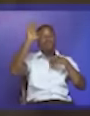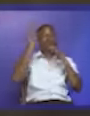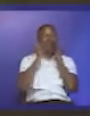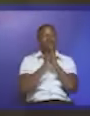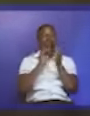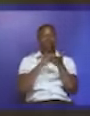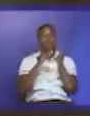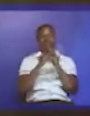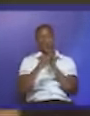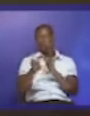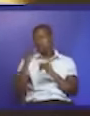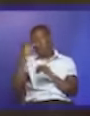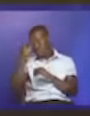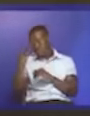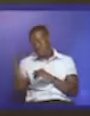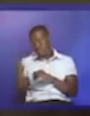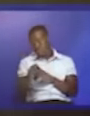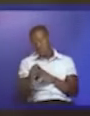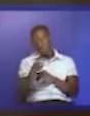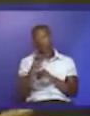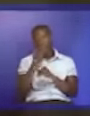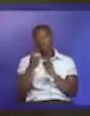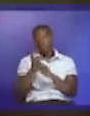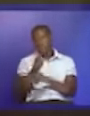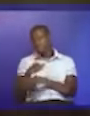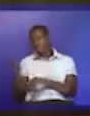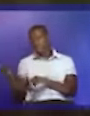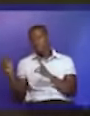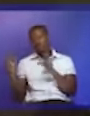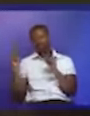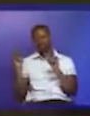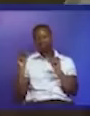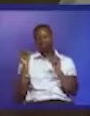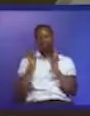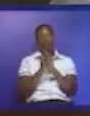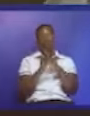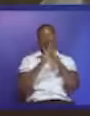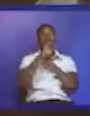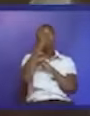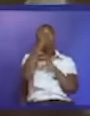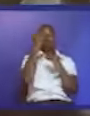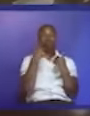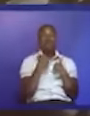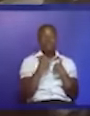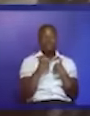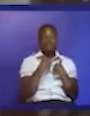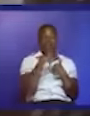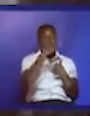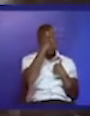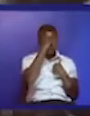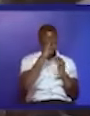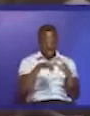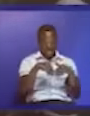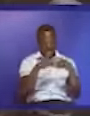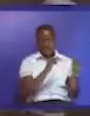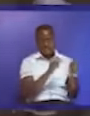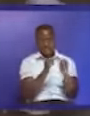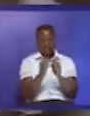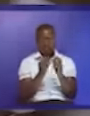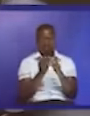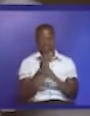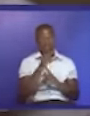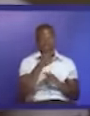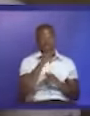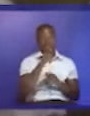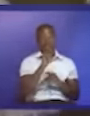any man. It is not derived from any man. Are we together? Man was given dominion according to Genesis